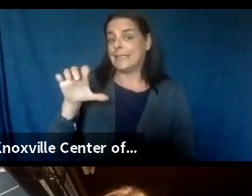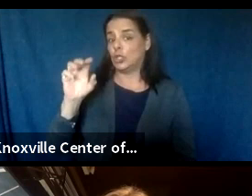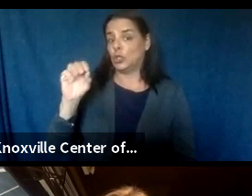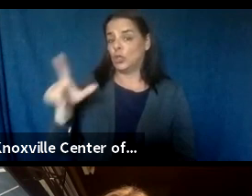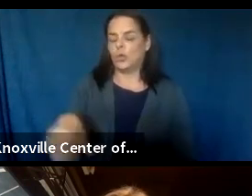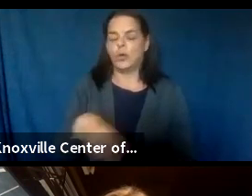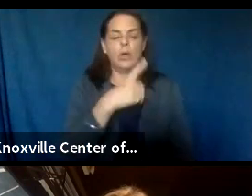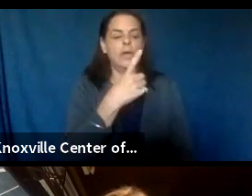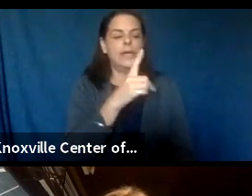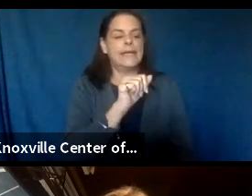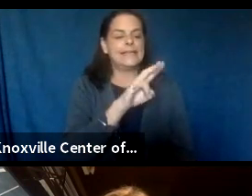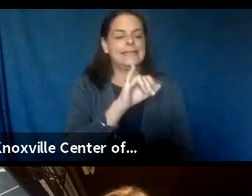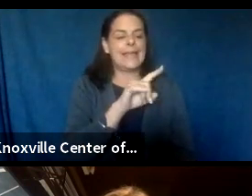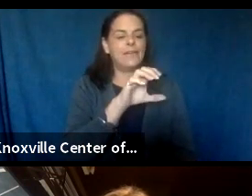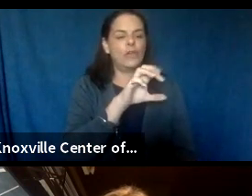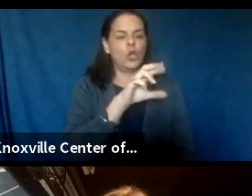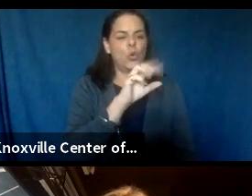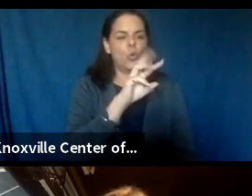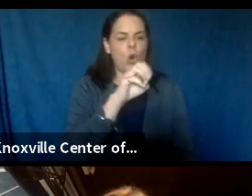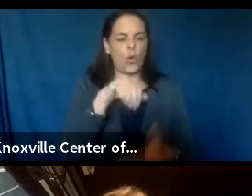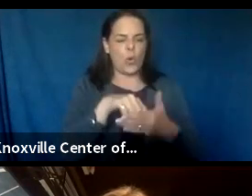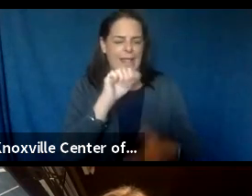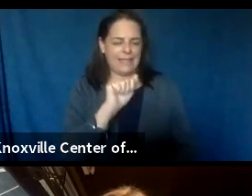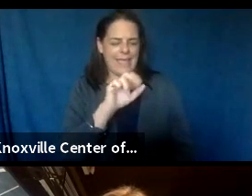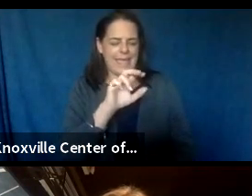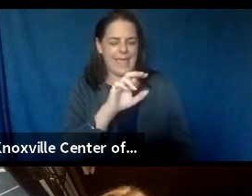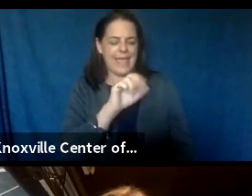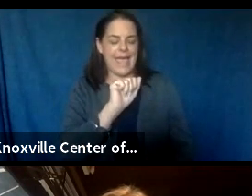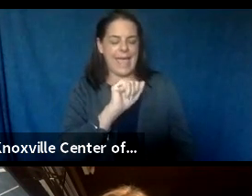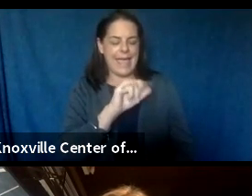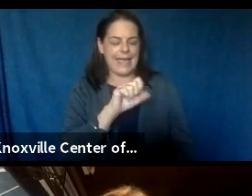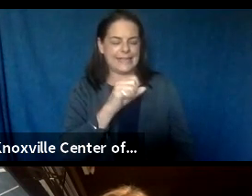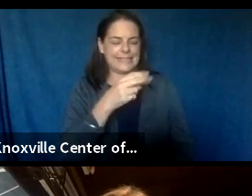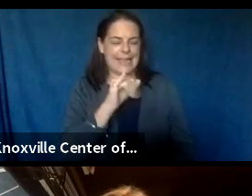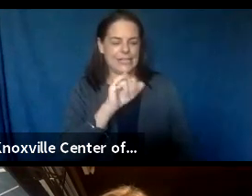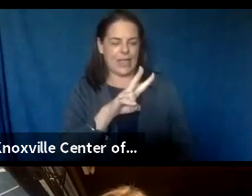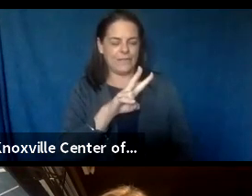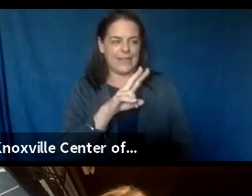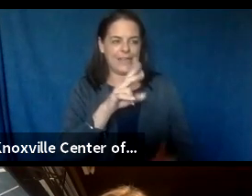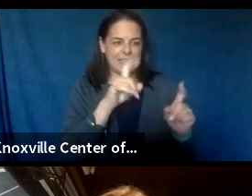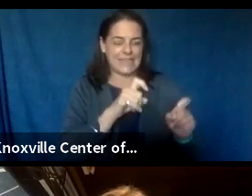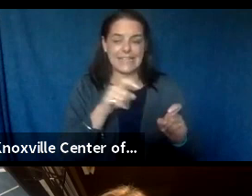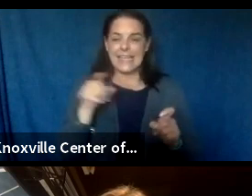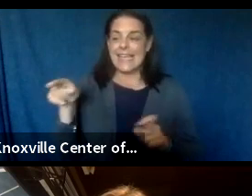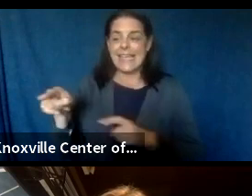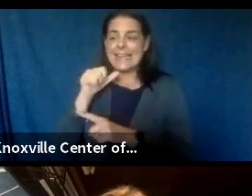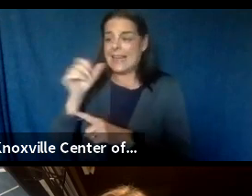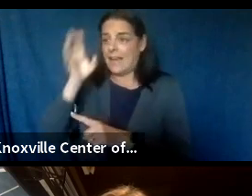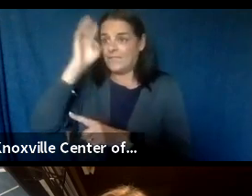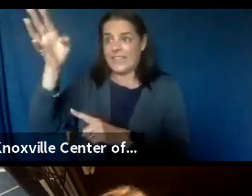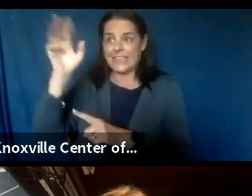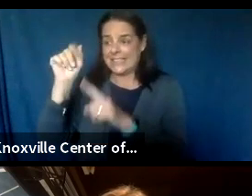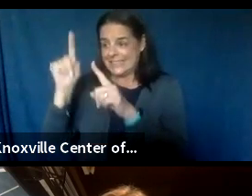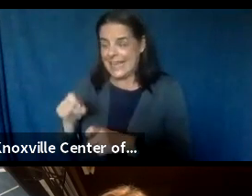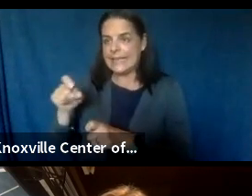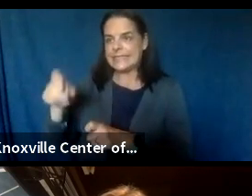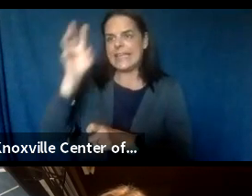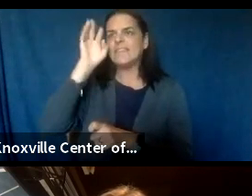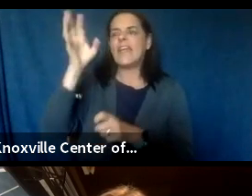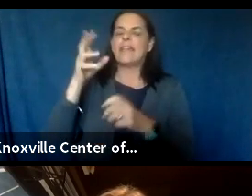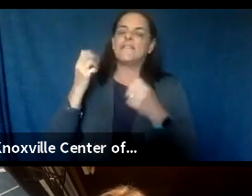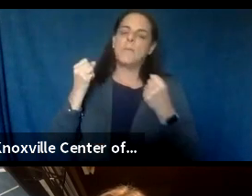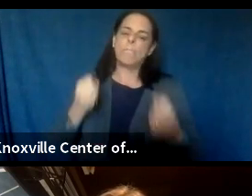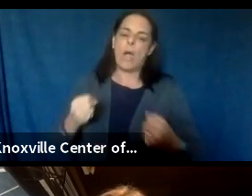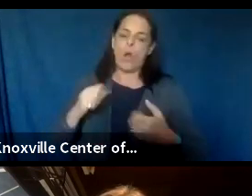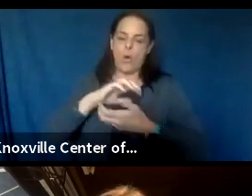of Mullis in the AIDS HIV fight, has stated, "Kerry did not invent a test. He invented a very powerful manufacturing technique that